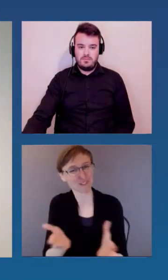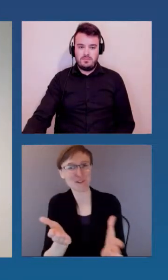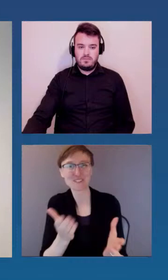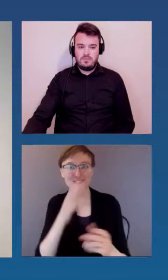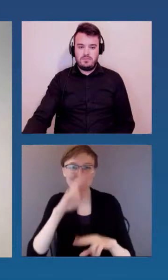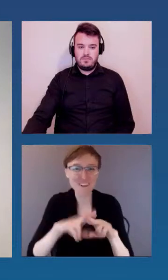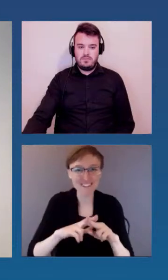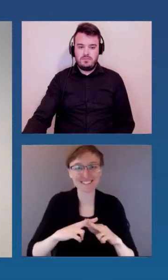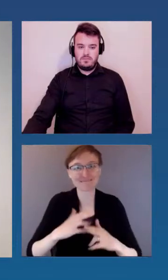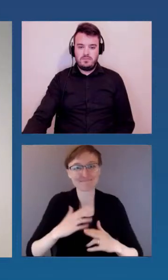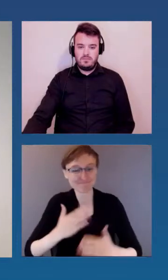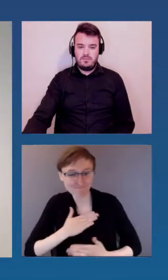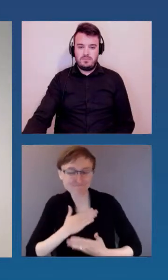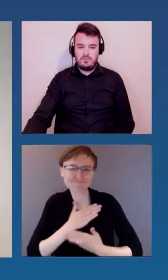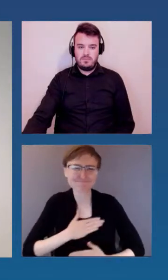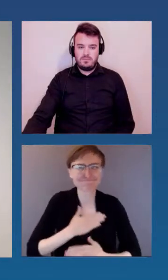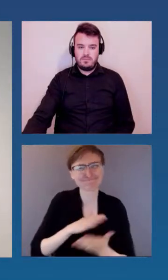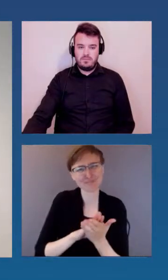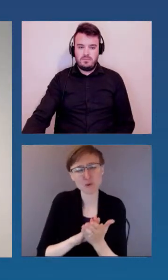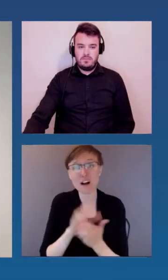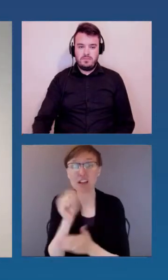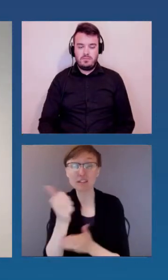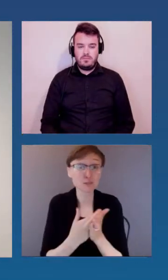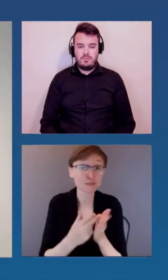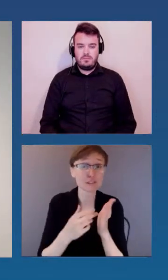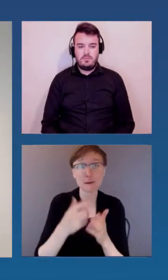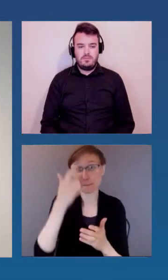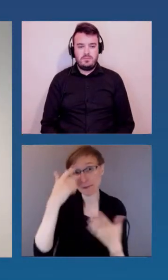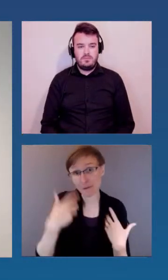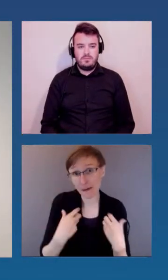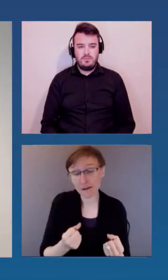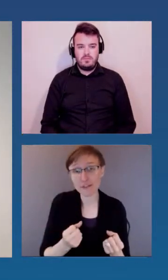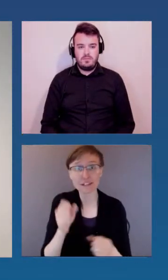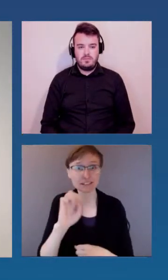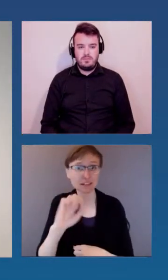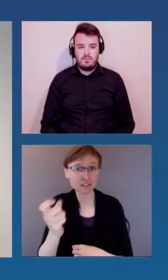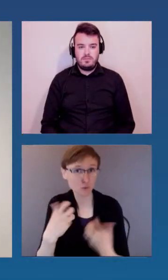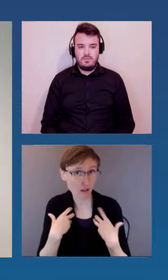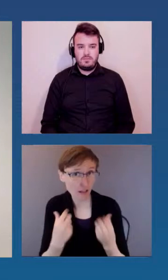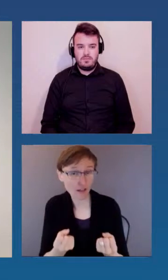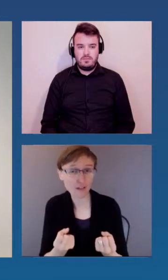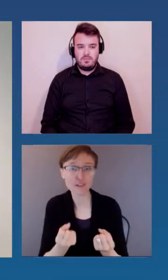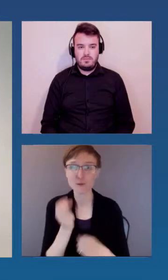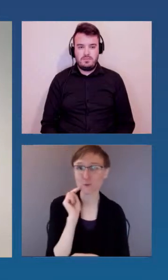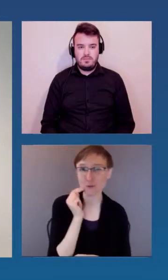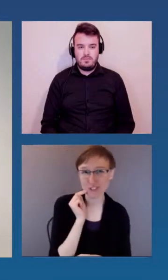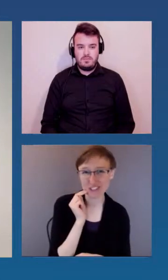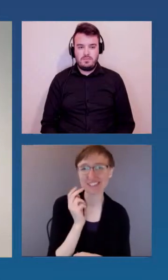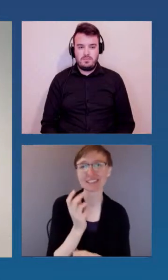ottawapublichealth.ca/coronavirus. You can find a lot of information on COVID-19. It will include information about how to